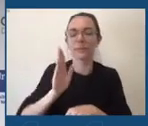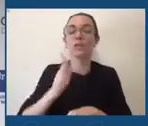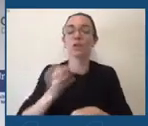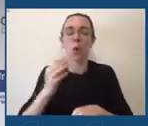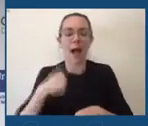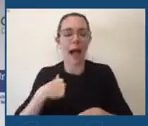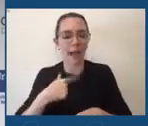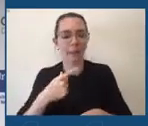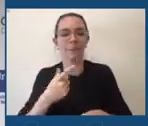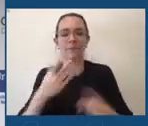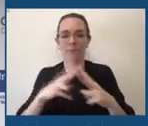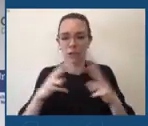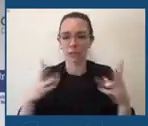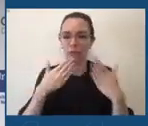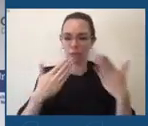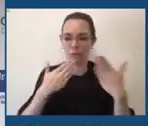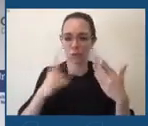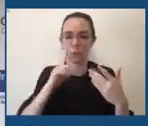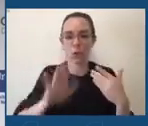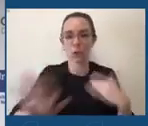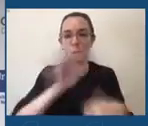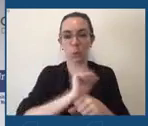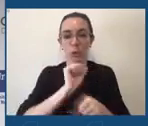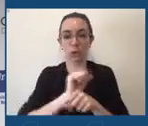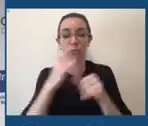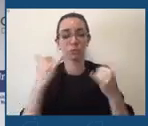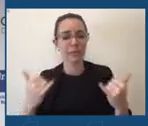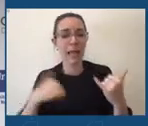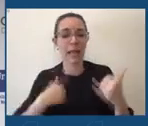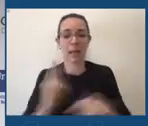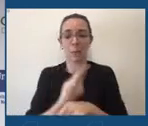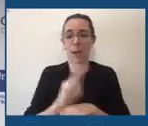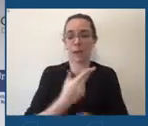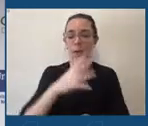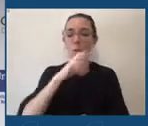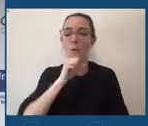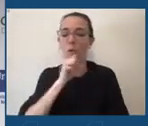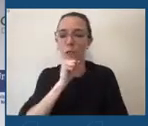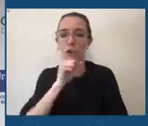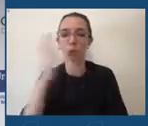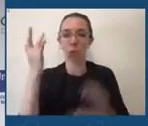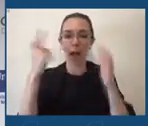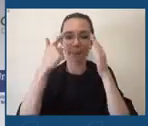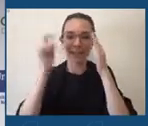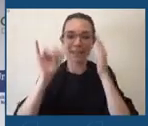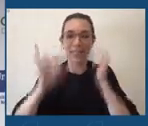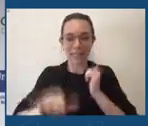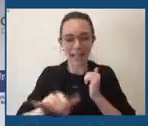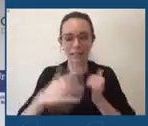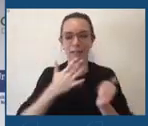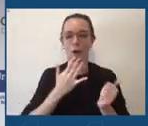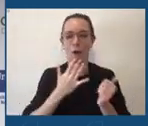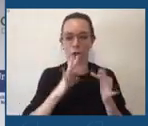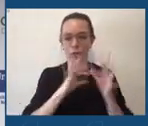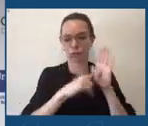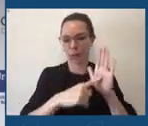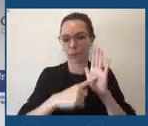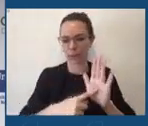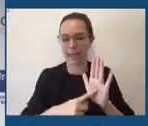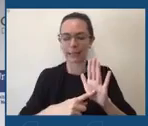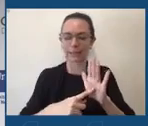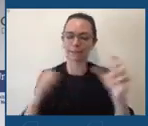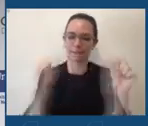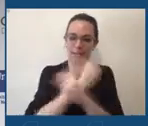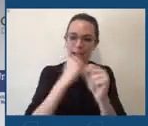doing. And lastly, I'm wearing orange today because it is the color to call out gun violence. And Reverend Al,